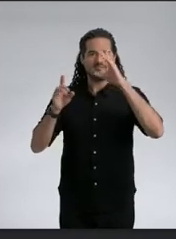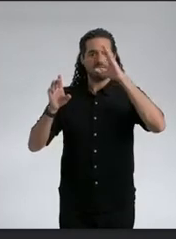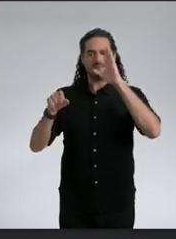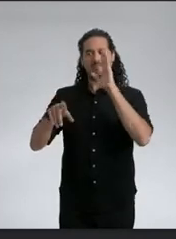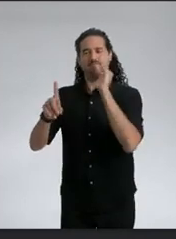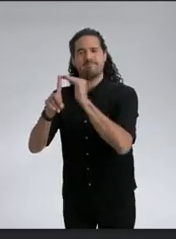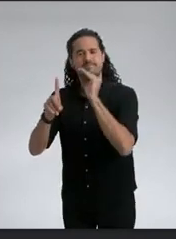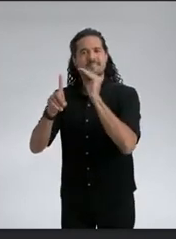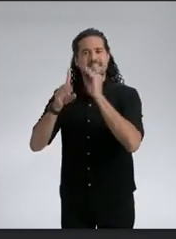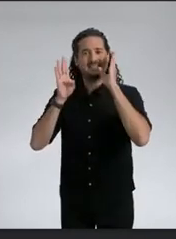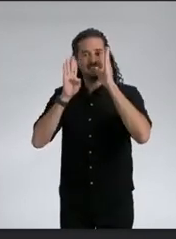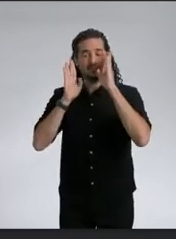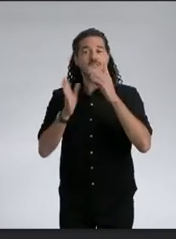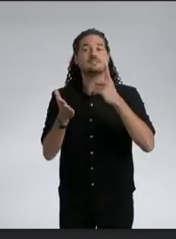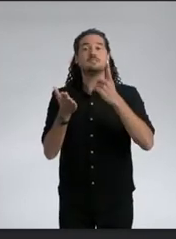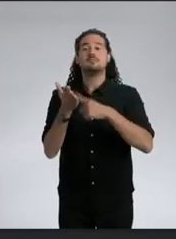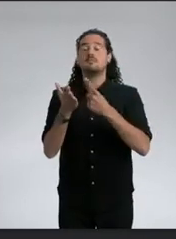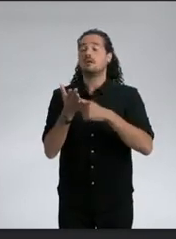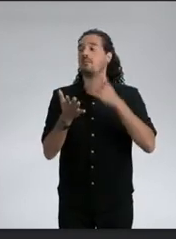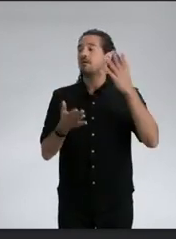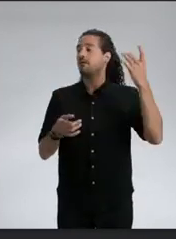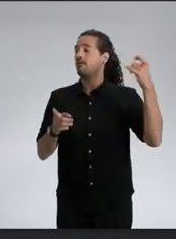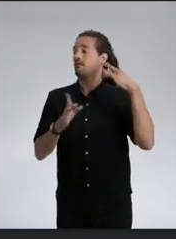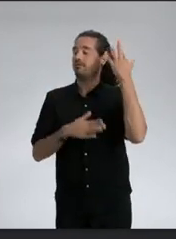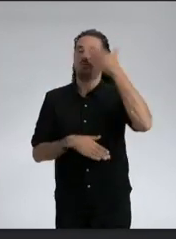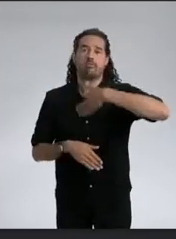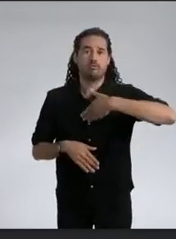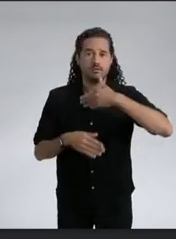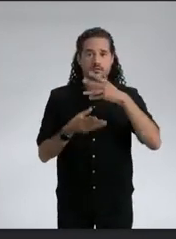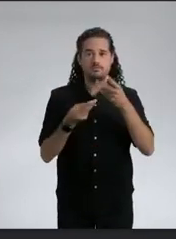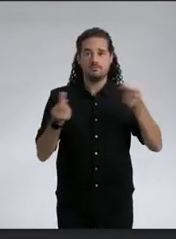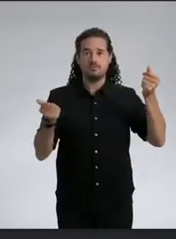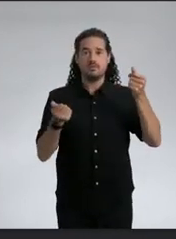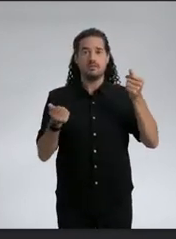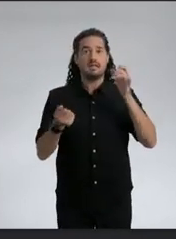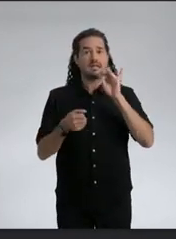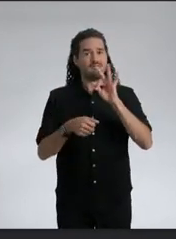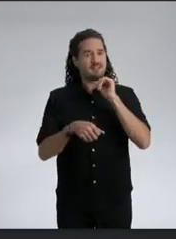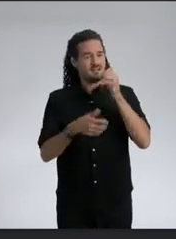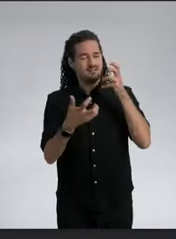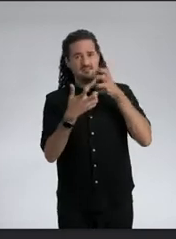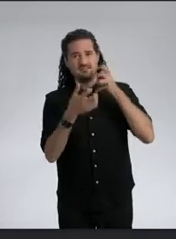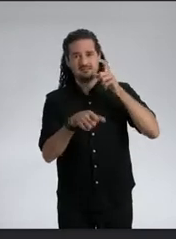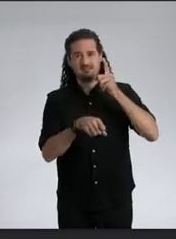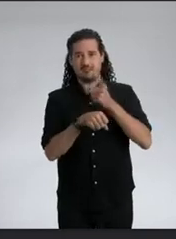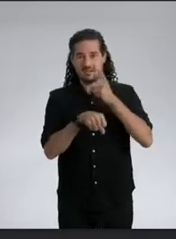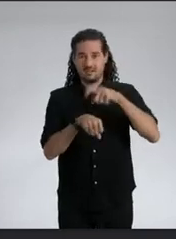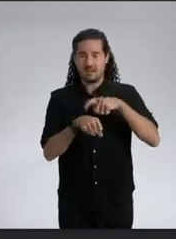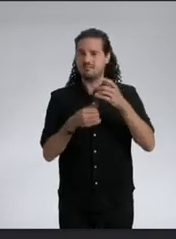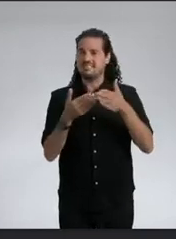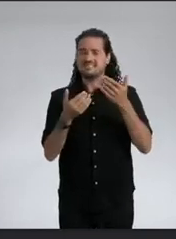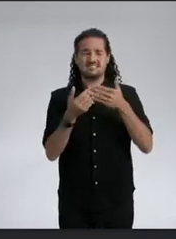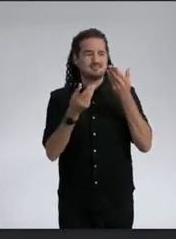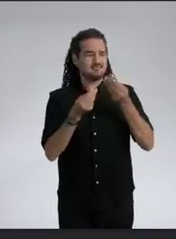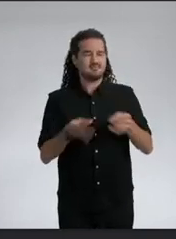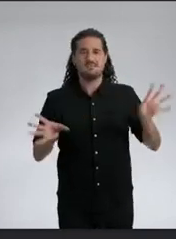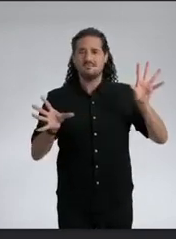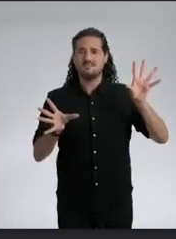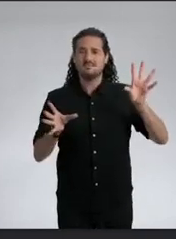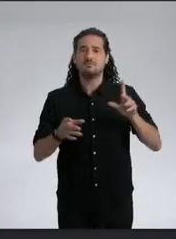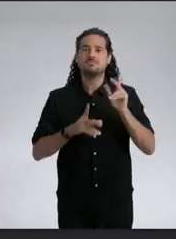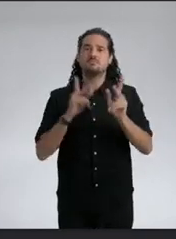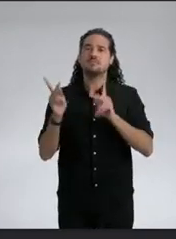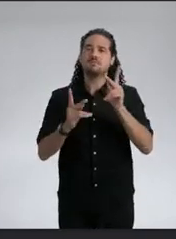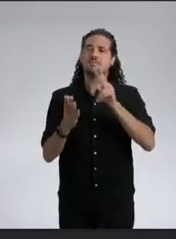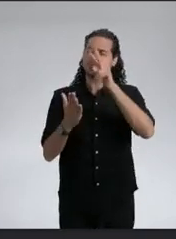but they could also be kind of ephemeral. If they're not well timed, people can easily miss them. To help users engage on notifications on their own